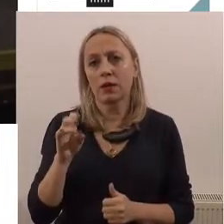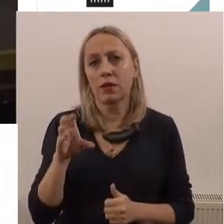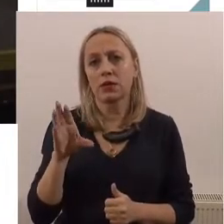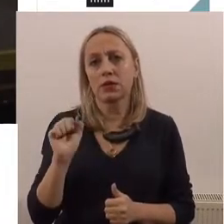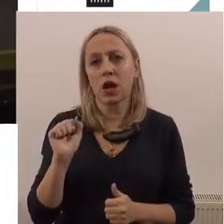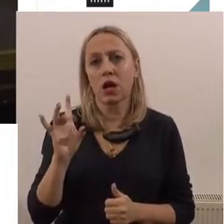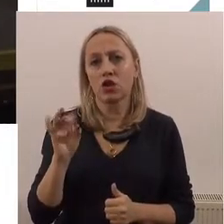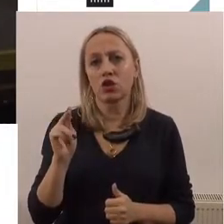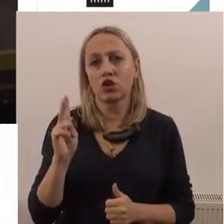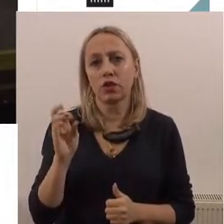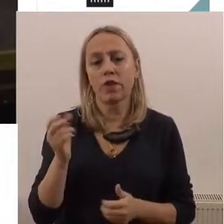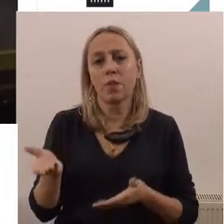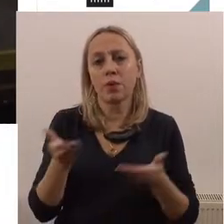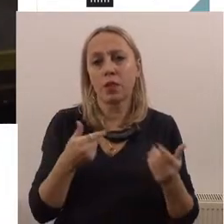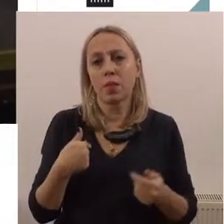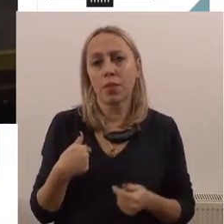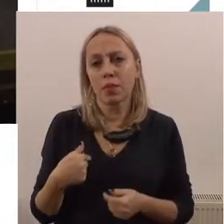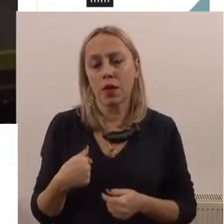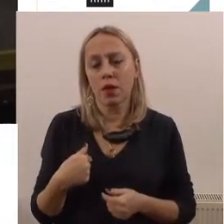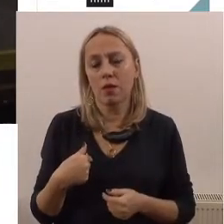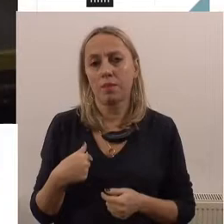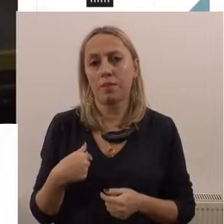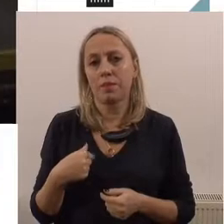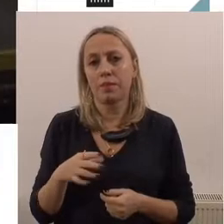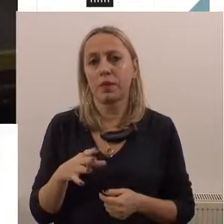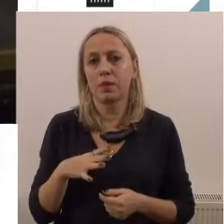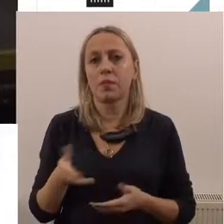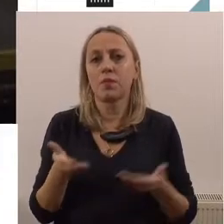my colleague Maria Sarachova